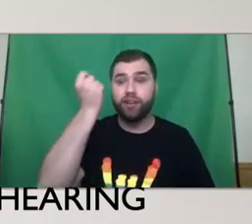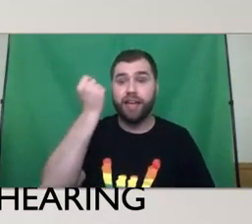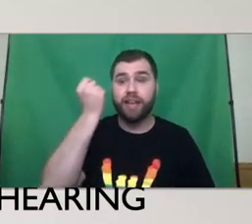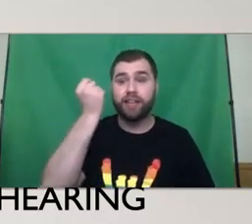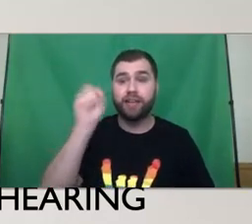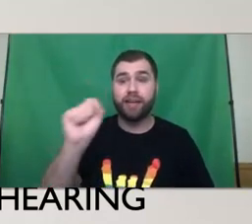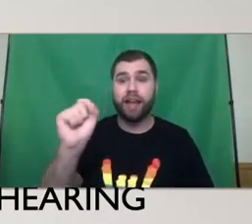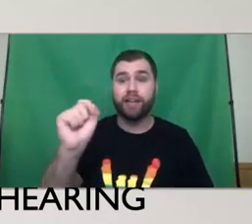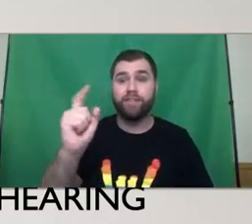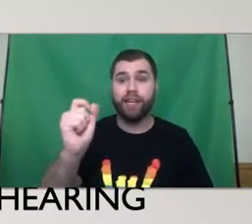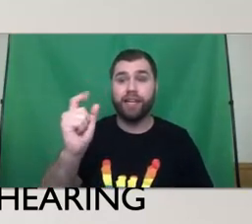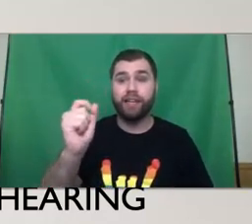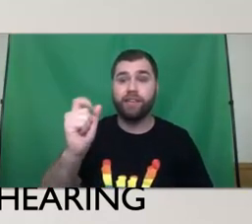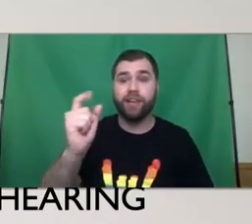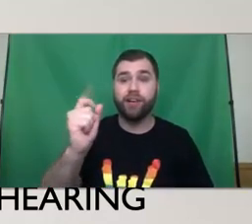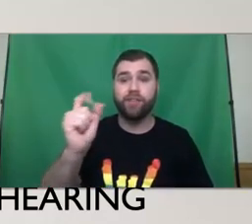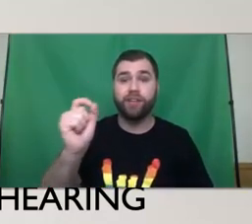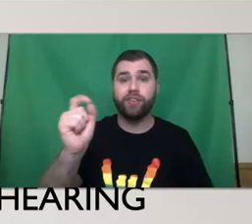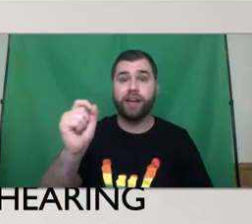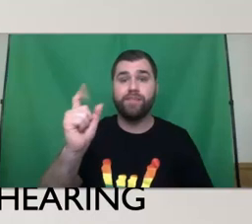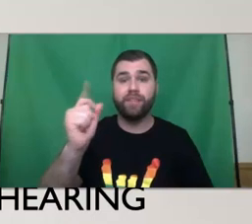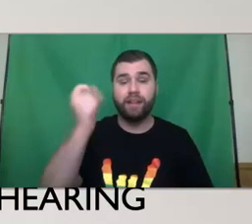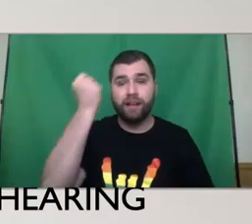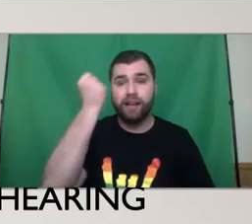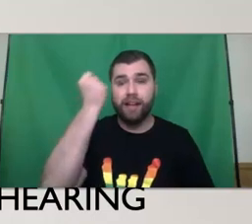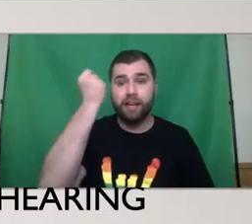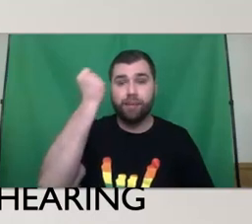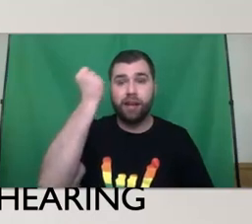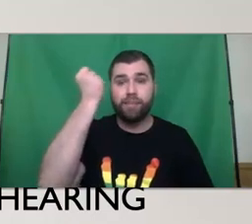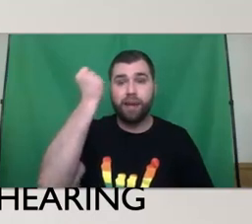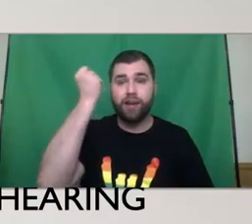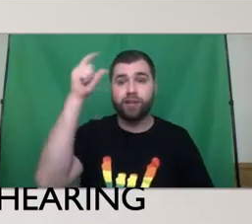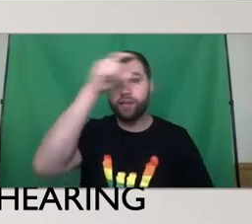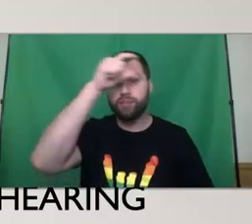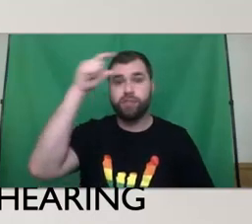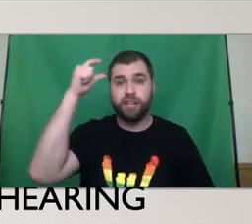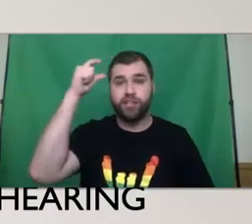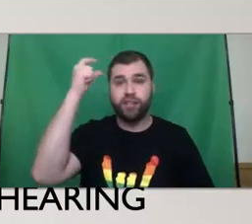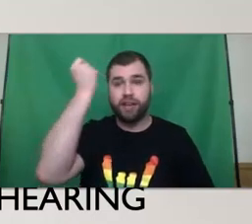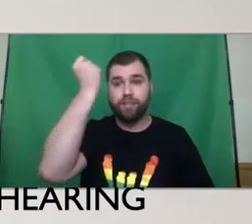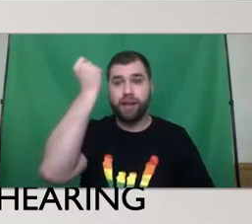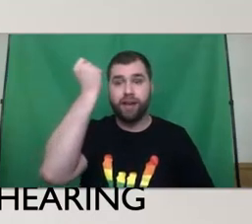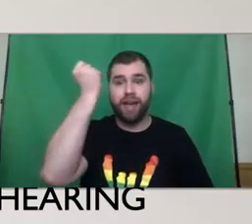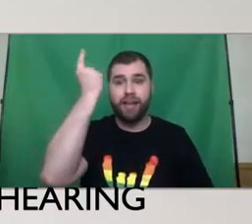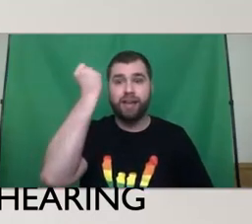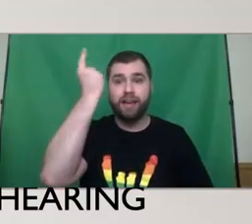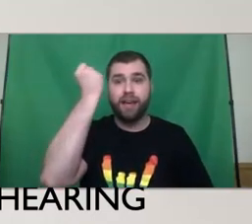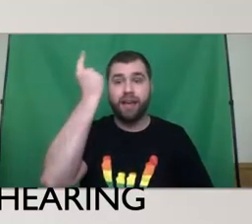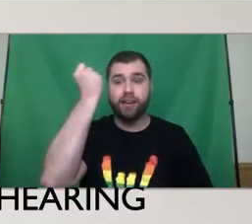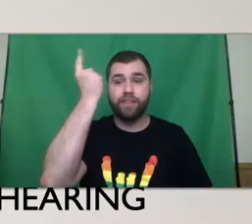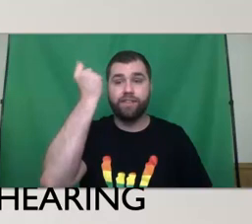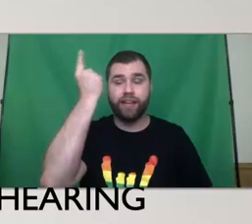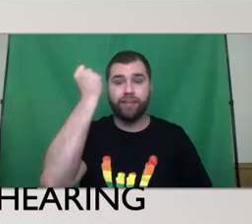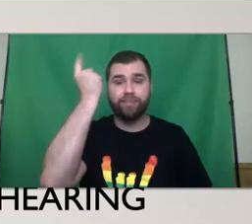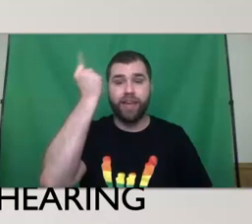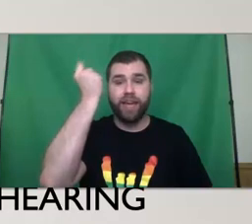So understand, it's going to be kind of like you're flicking your finger with your thumb. And you're going to put it up by your temporal region, up by your head, and